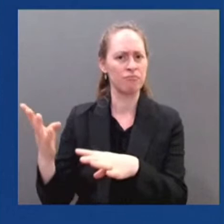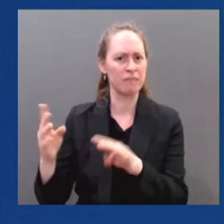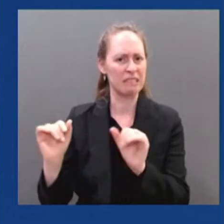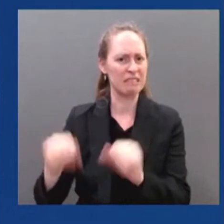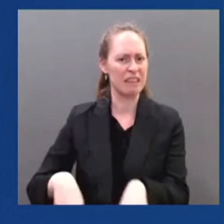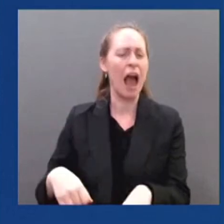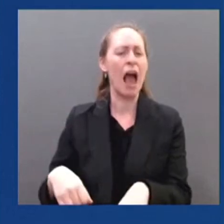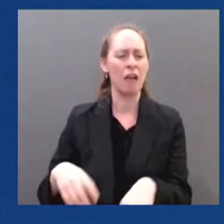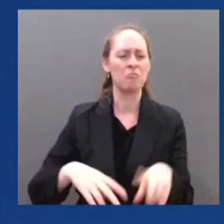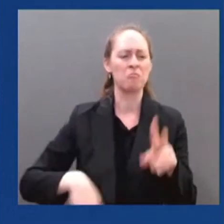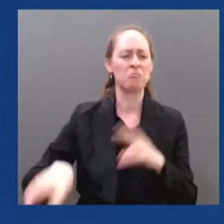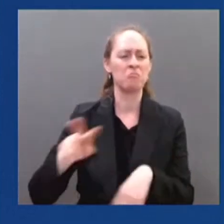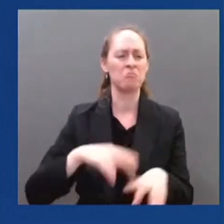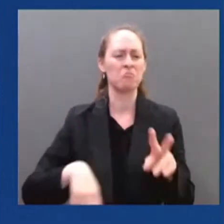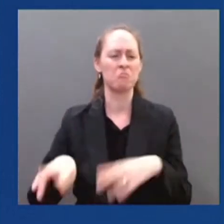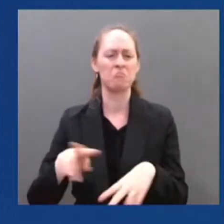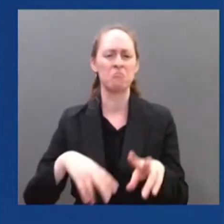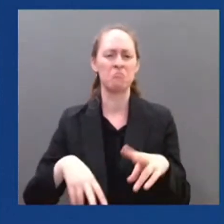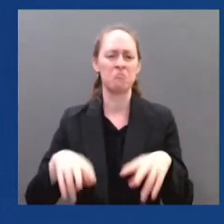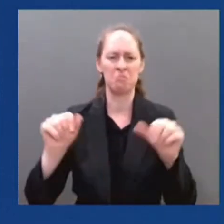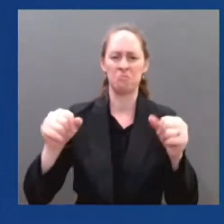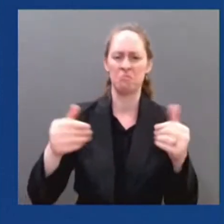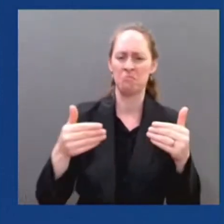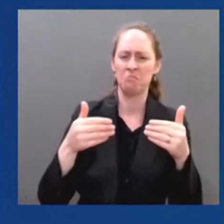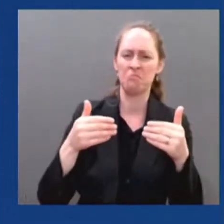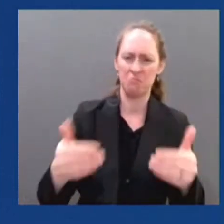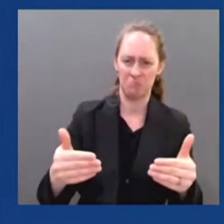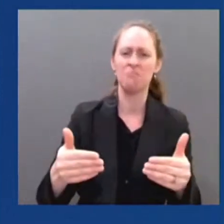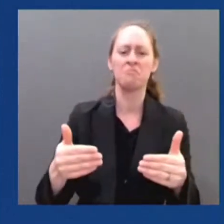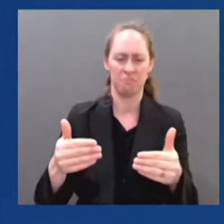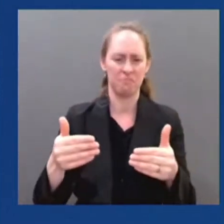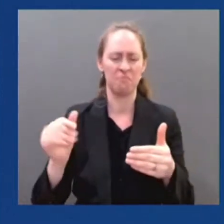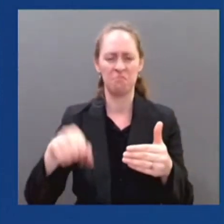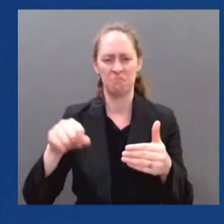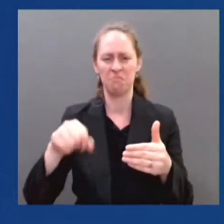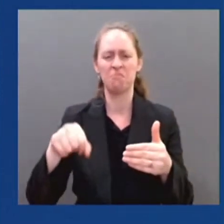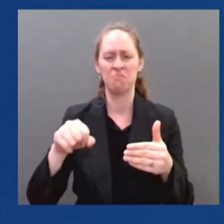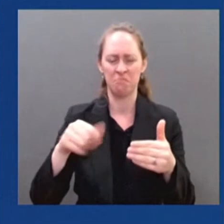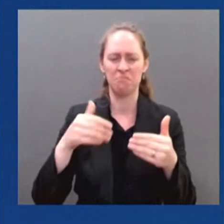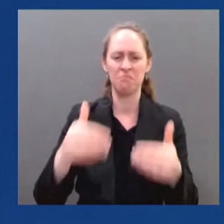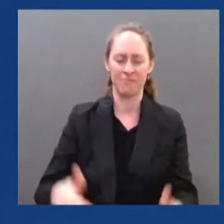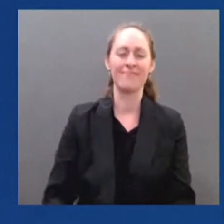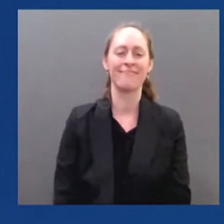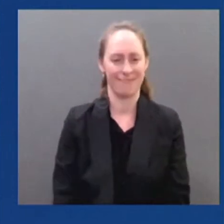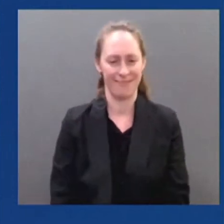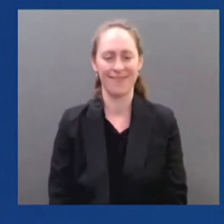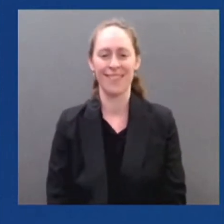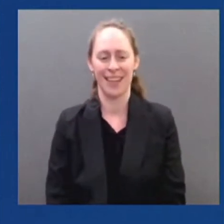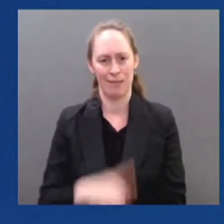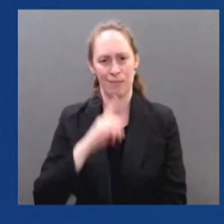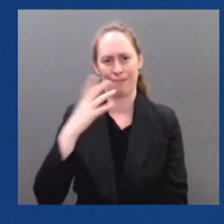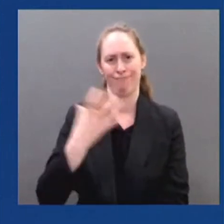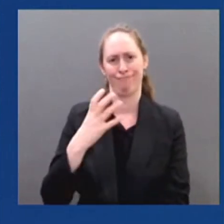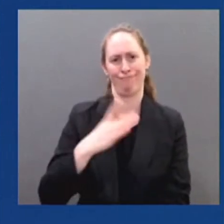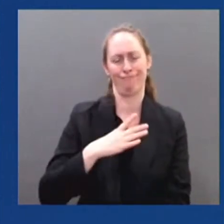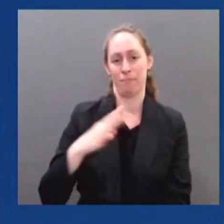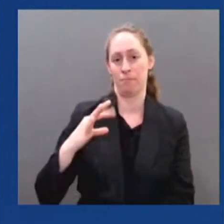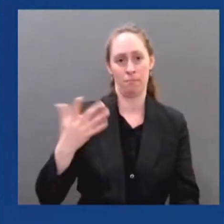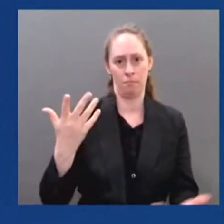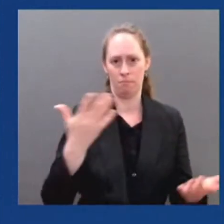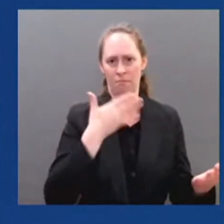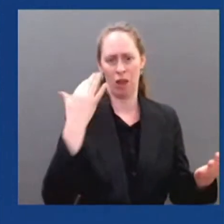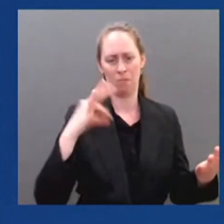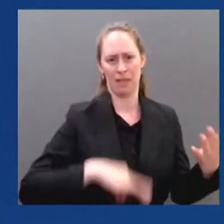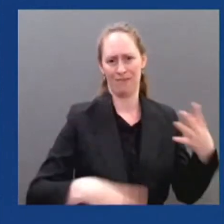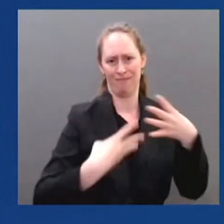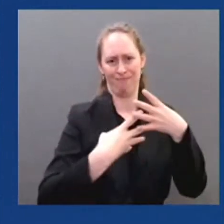and potential benefits clearly outweigh the known and potential risks in this pediatric population. And we want to